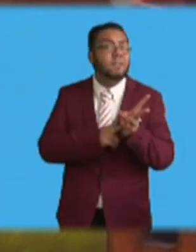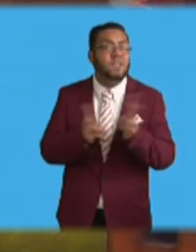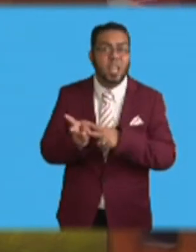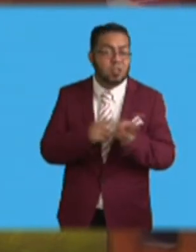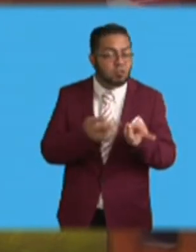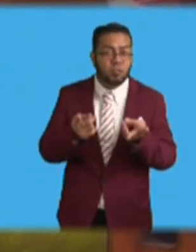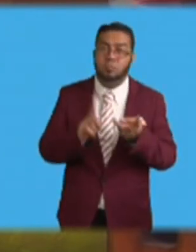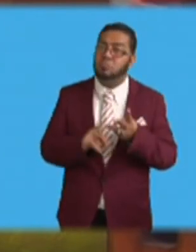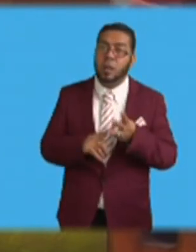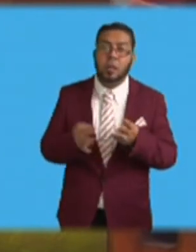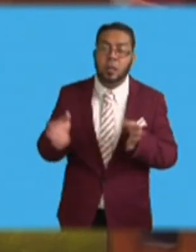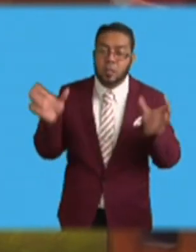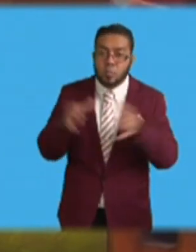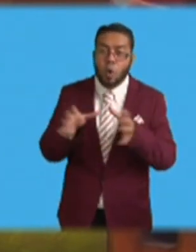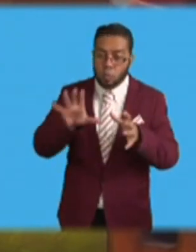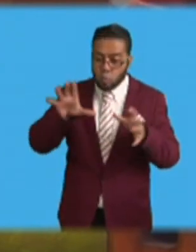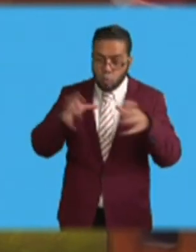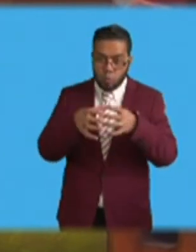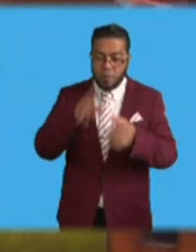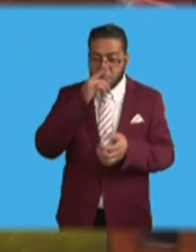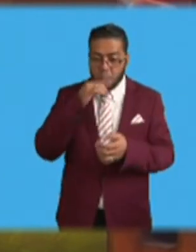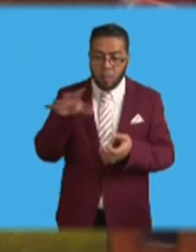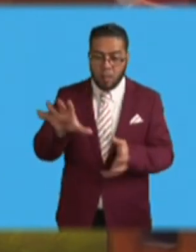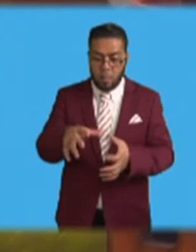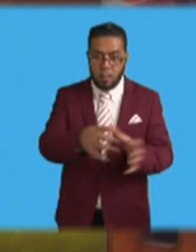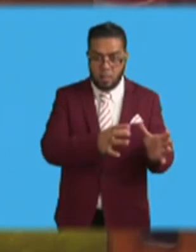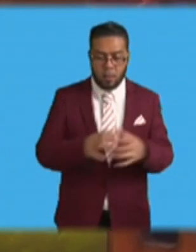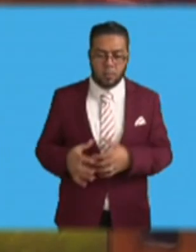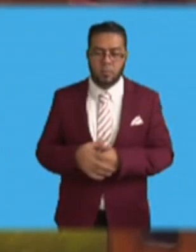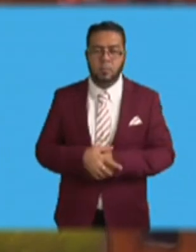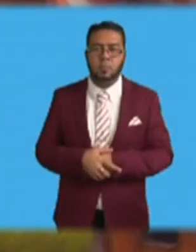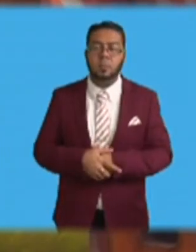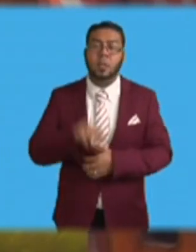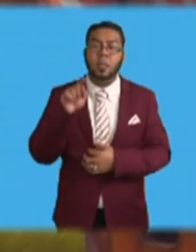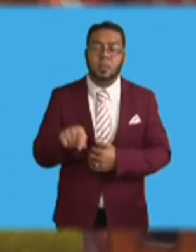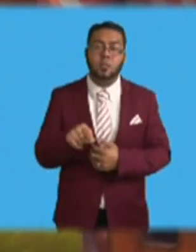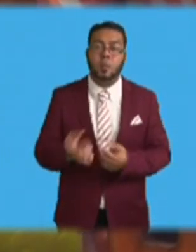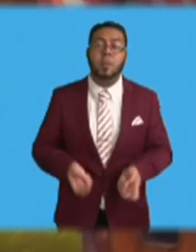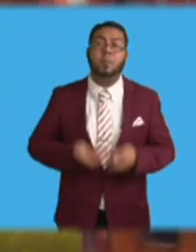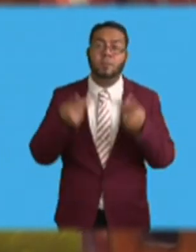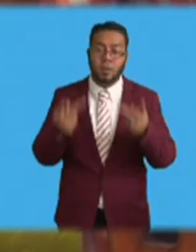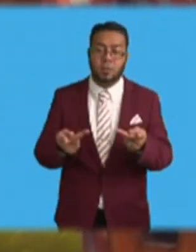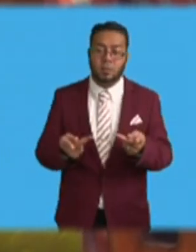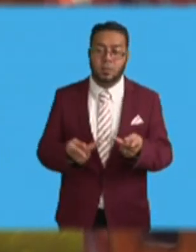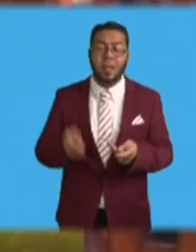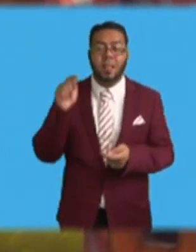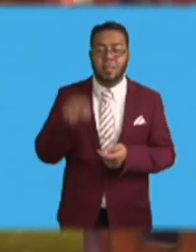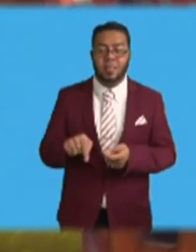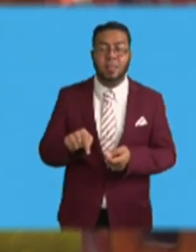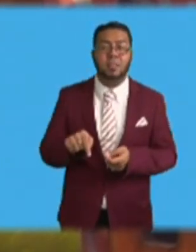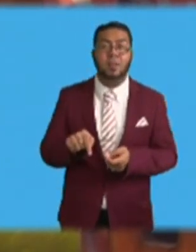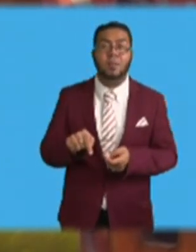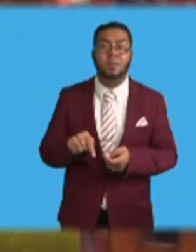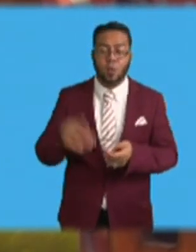settlements with small population may also be served through these temporary sites. Immunization will be provided at these sites for either